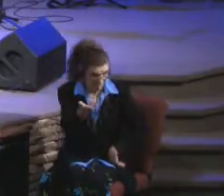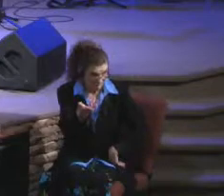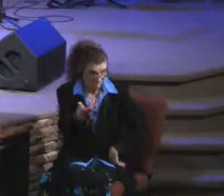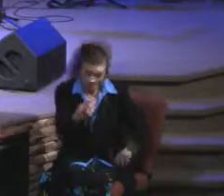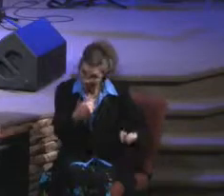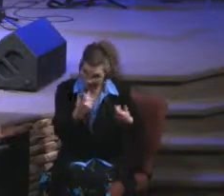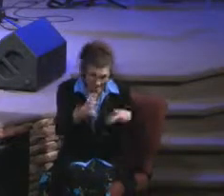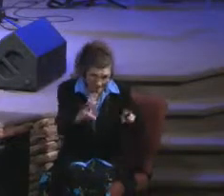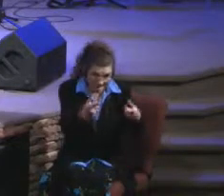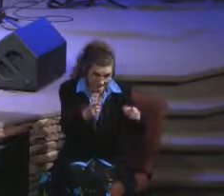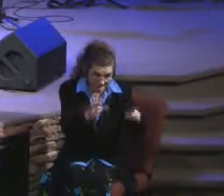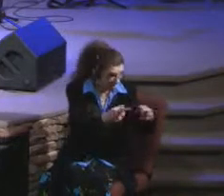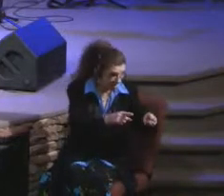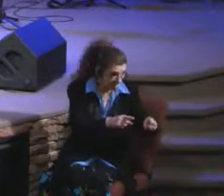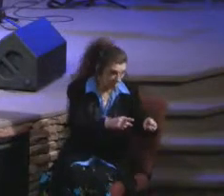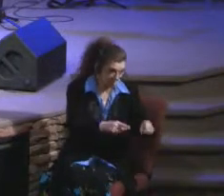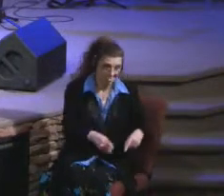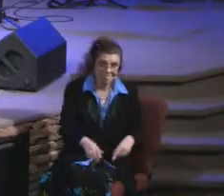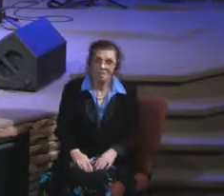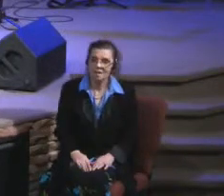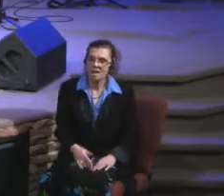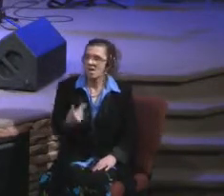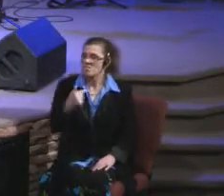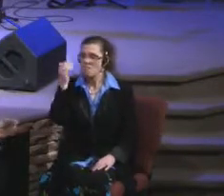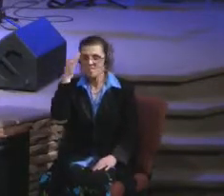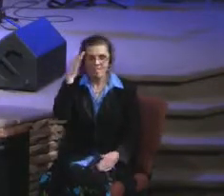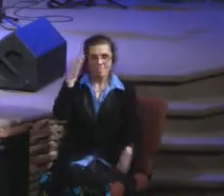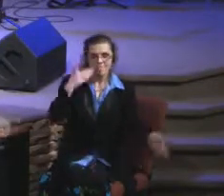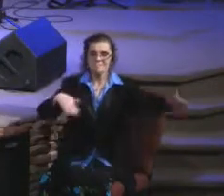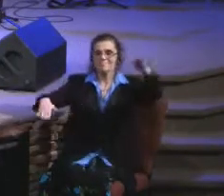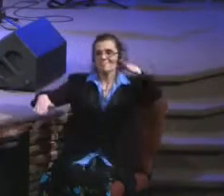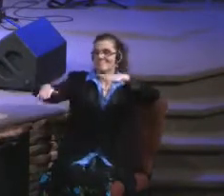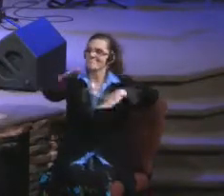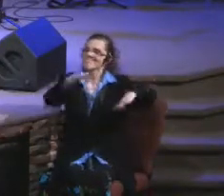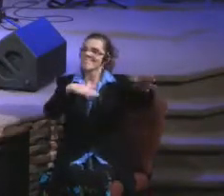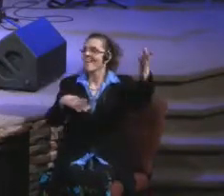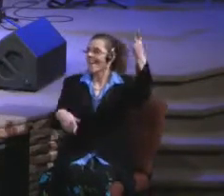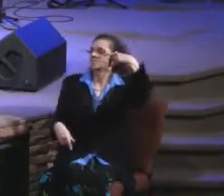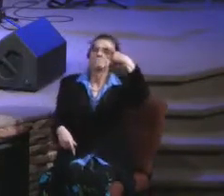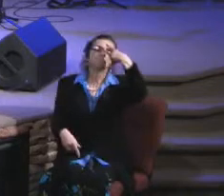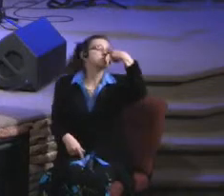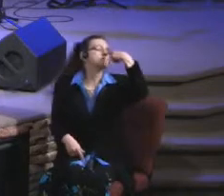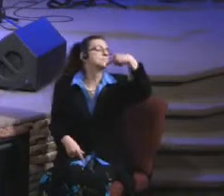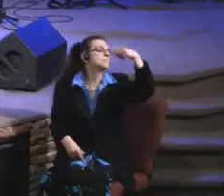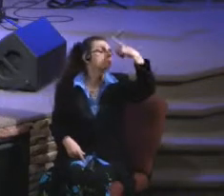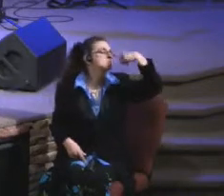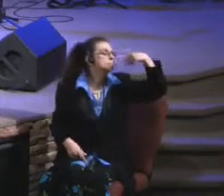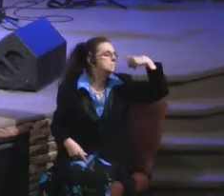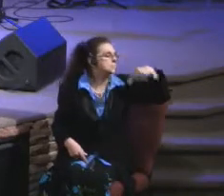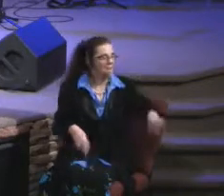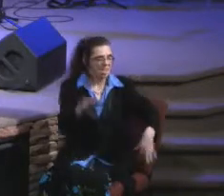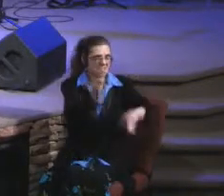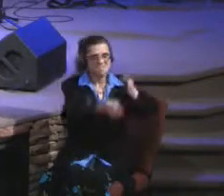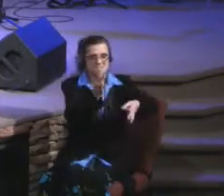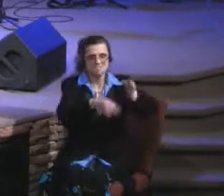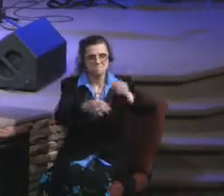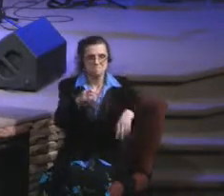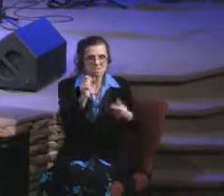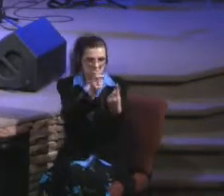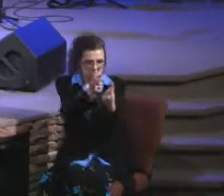going on. And we'll think we're higher and better than everybody else, and we'll look down our nose at everybody, and we'll be judgmental and critical of